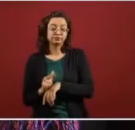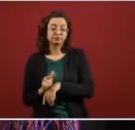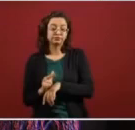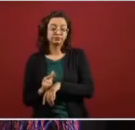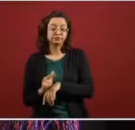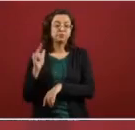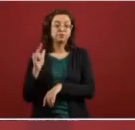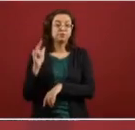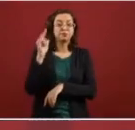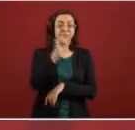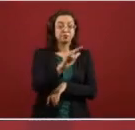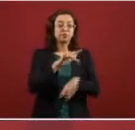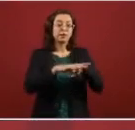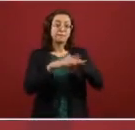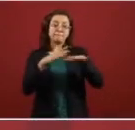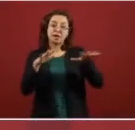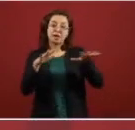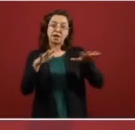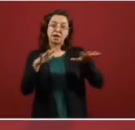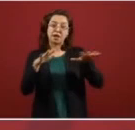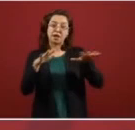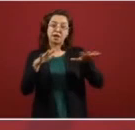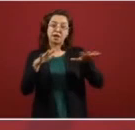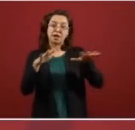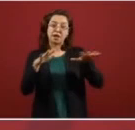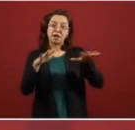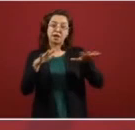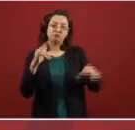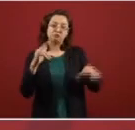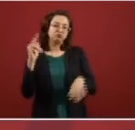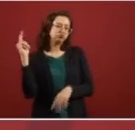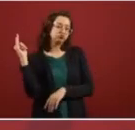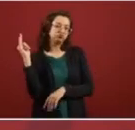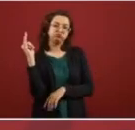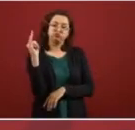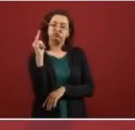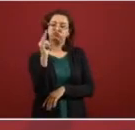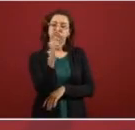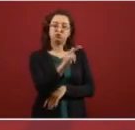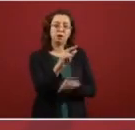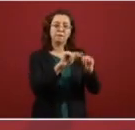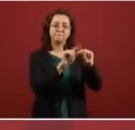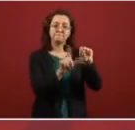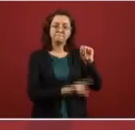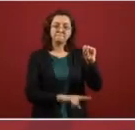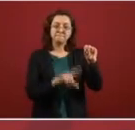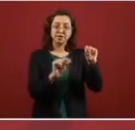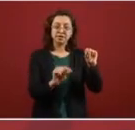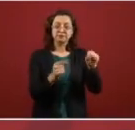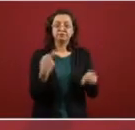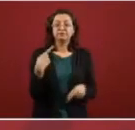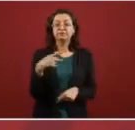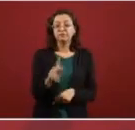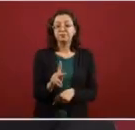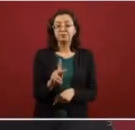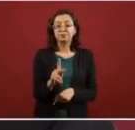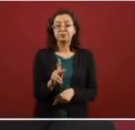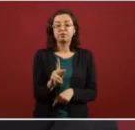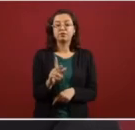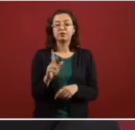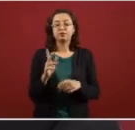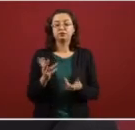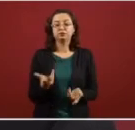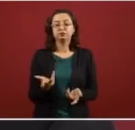international waters. De ahí hasta México. And then get to Mexico. Pero ya casi por salir, estoy hablando hora de México,